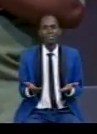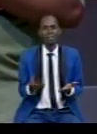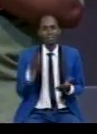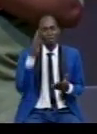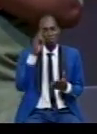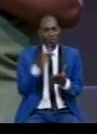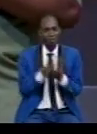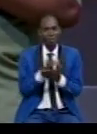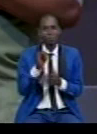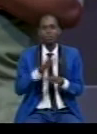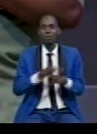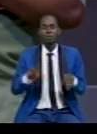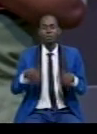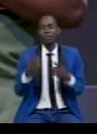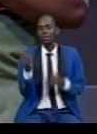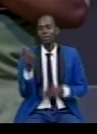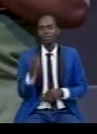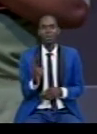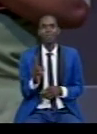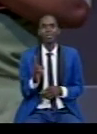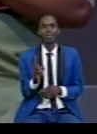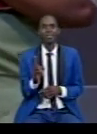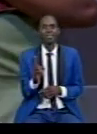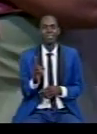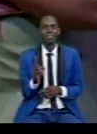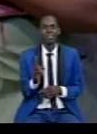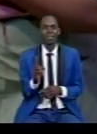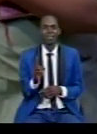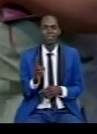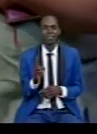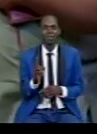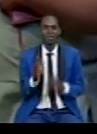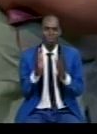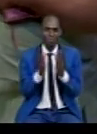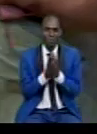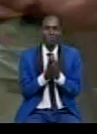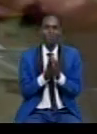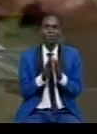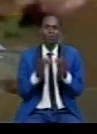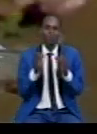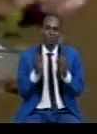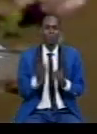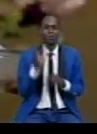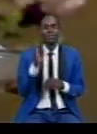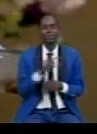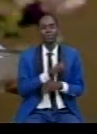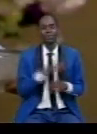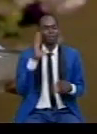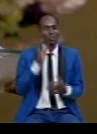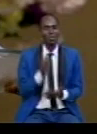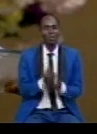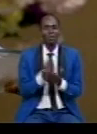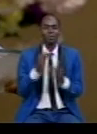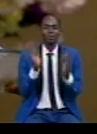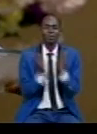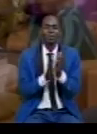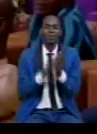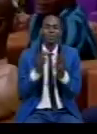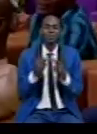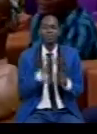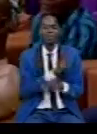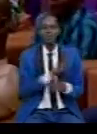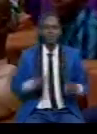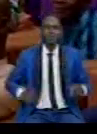Believe. Don't go anywhere. Don't shake. Thank you very much. Pray very well. God praise the name of the Lord.